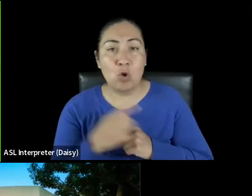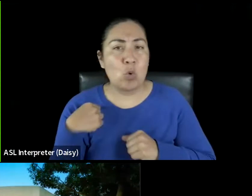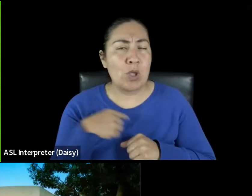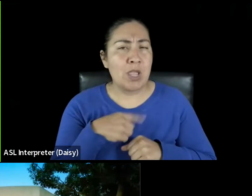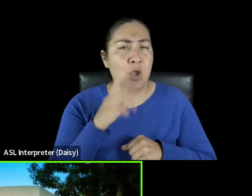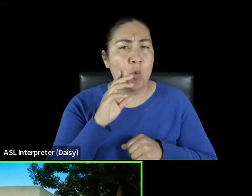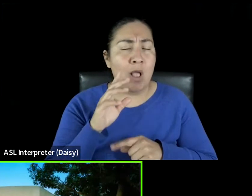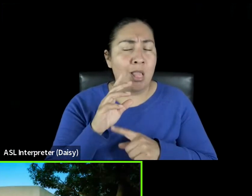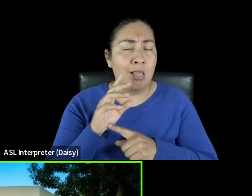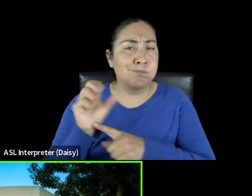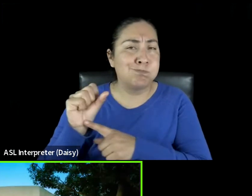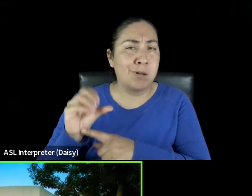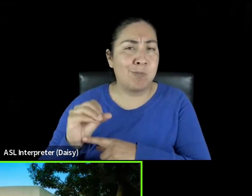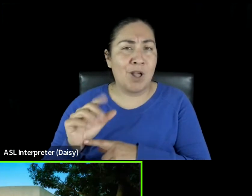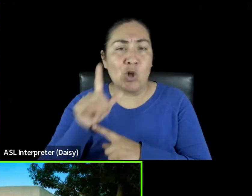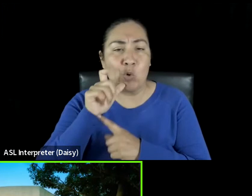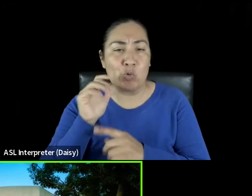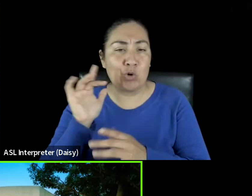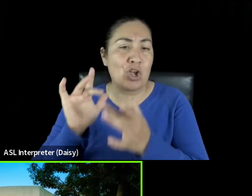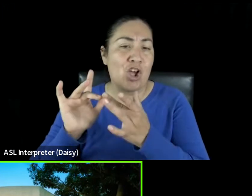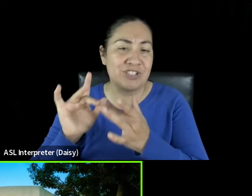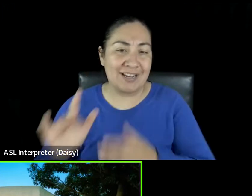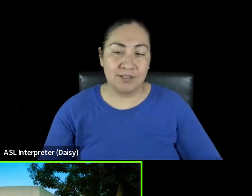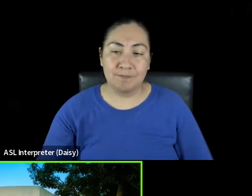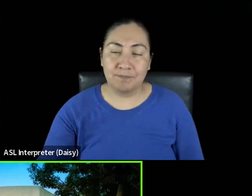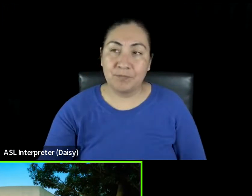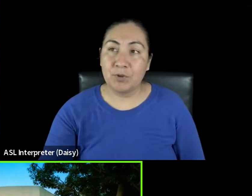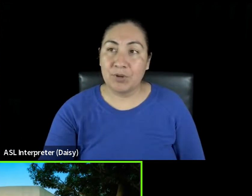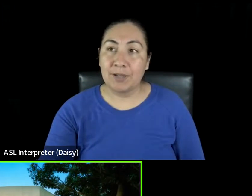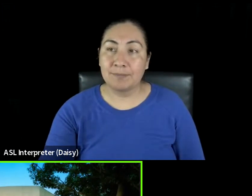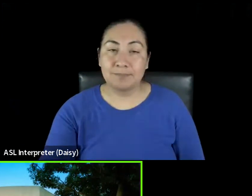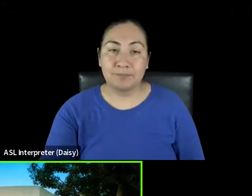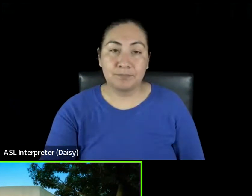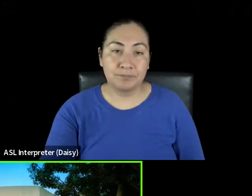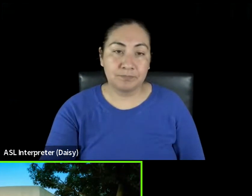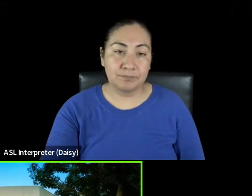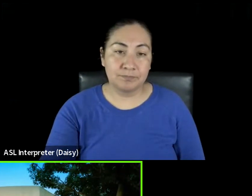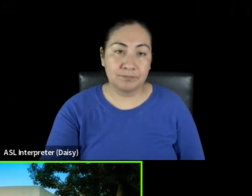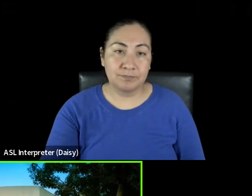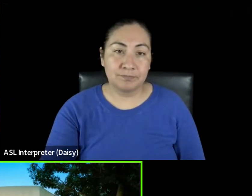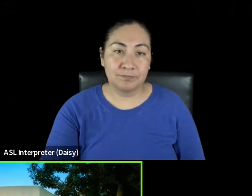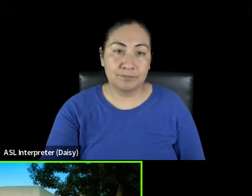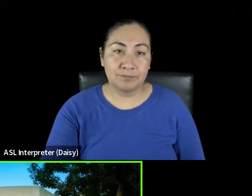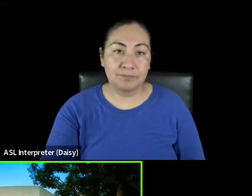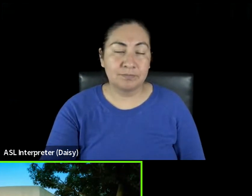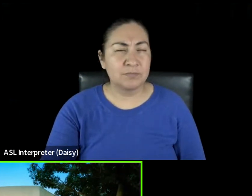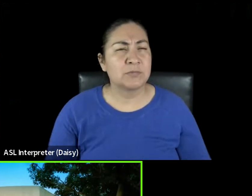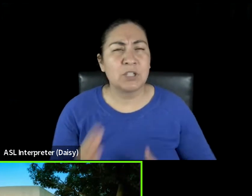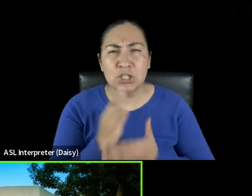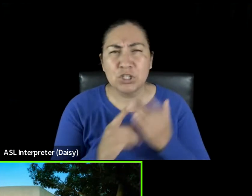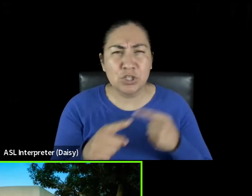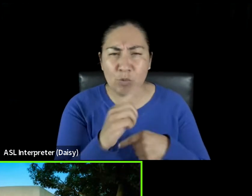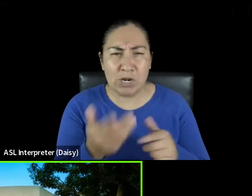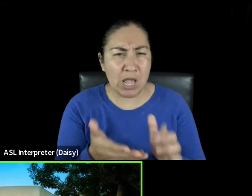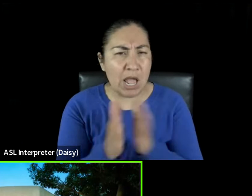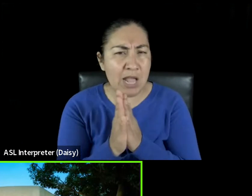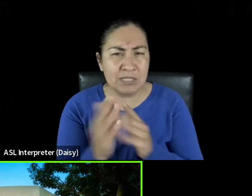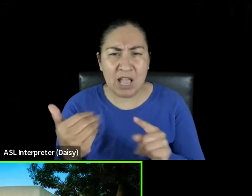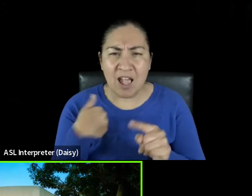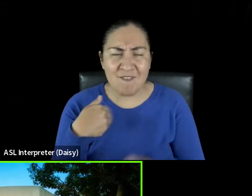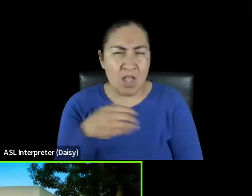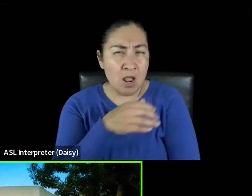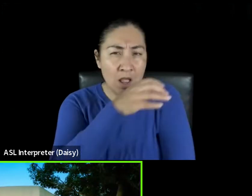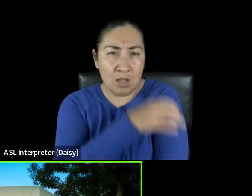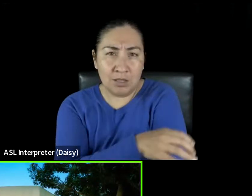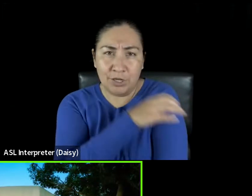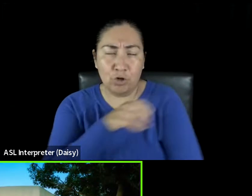contact information at the end. Okay. Someone's asking, is there a clinical practice as a part